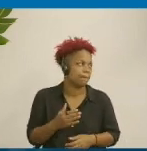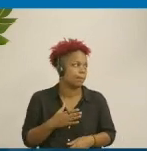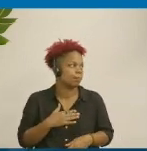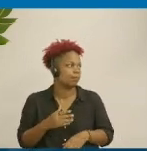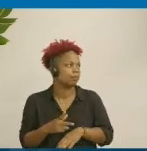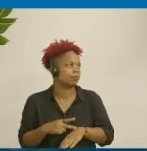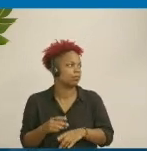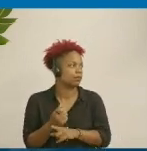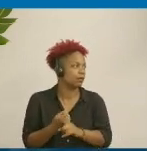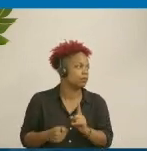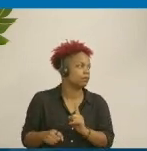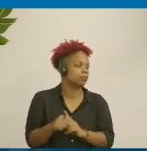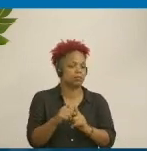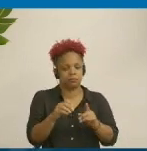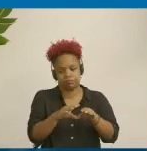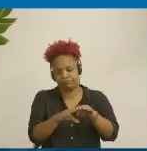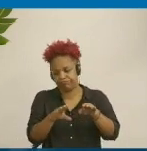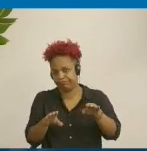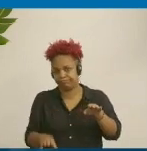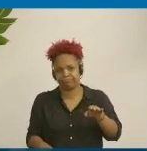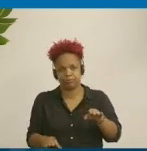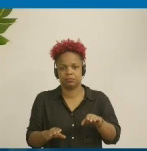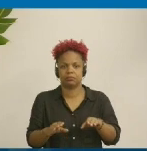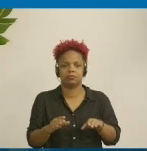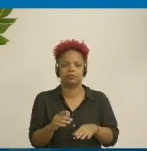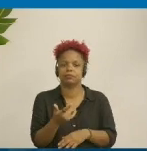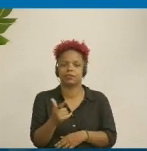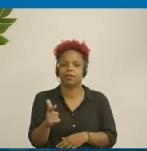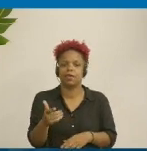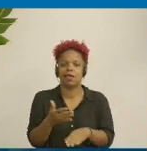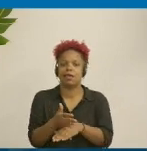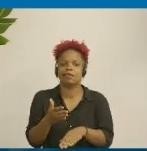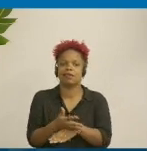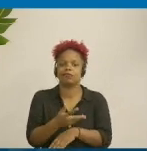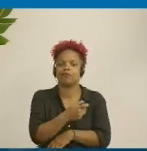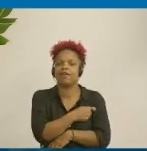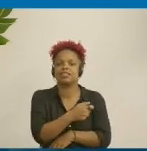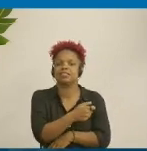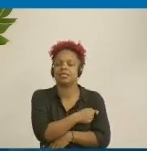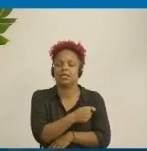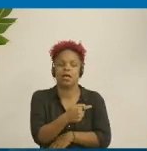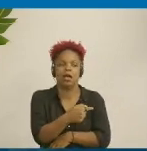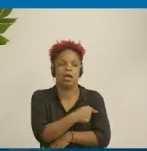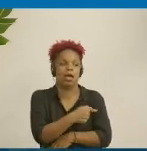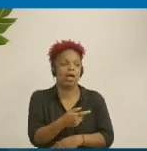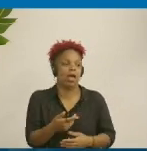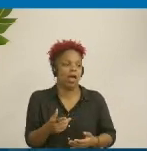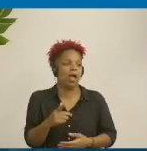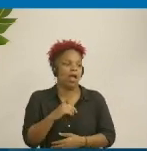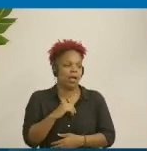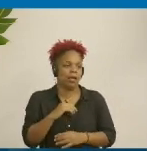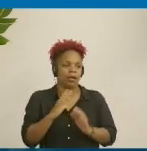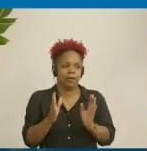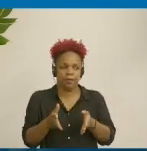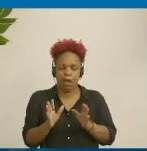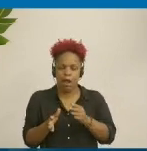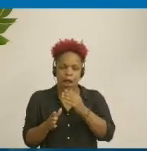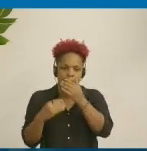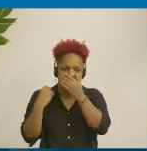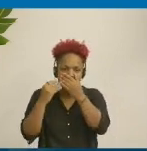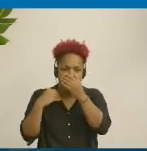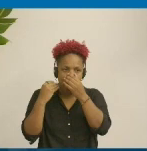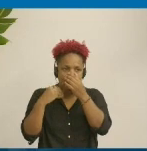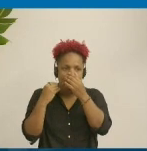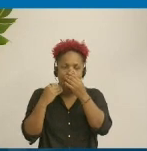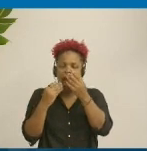were not getting the vaccines, and we had a very sad experience during the COVID-19 pandemic because the vaccine was available, but not